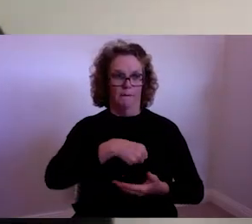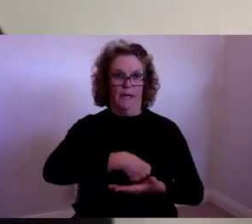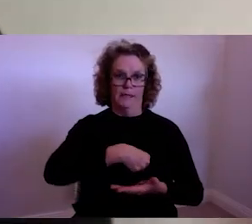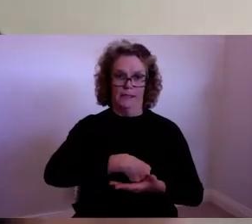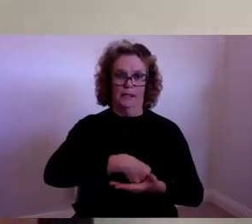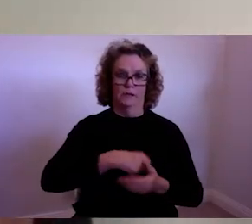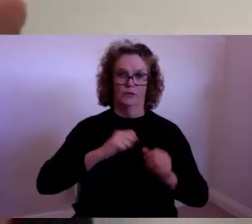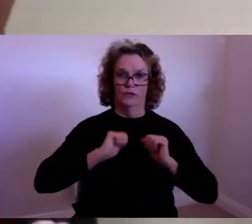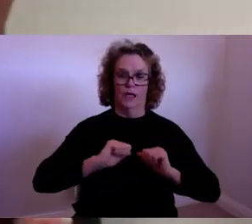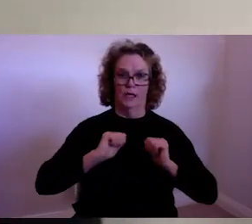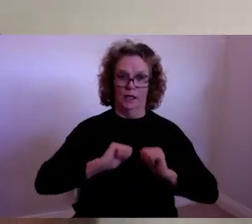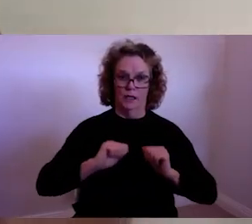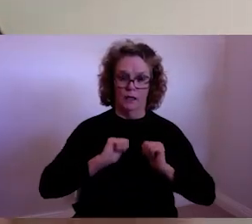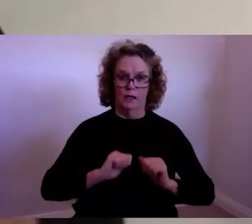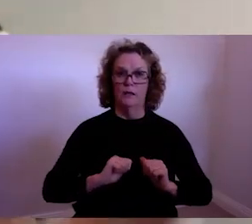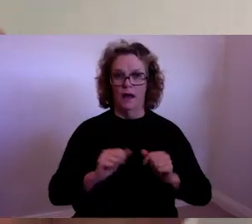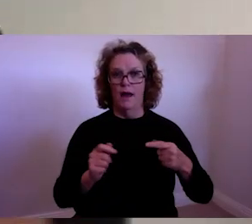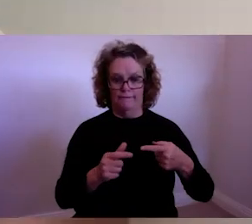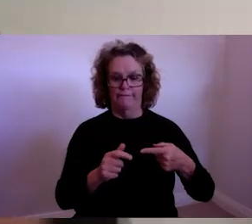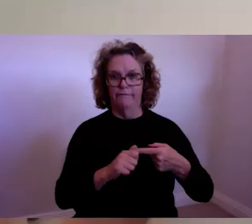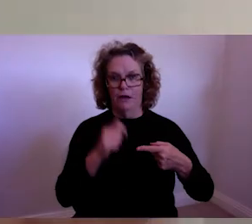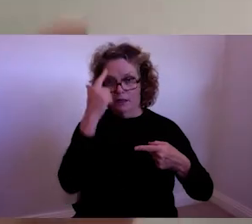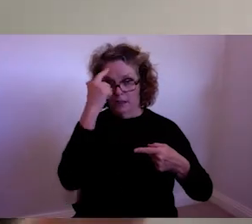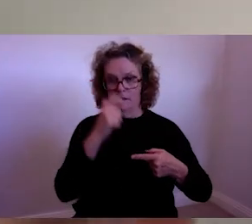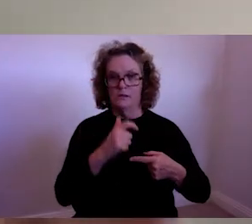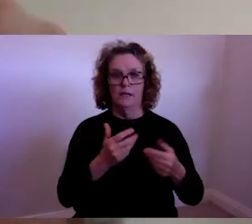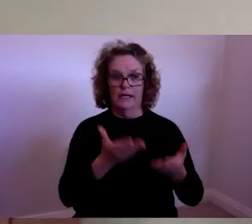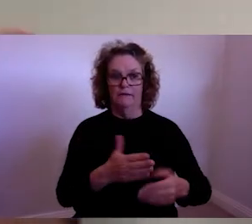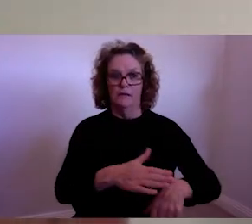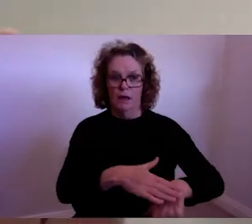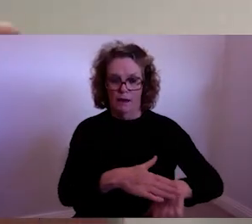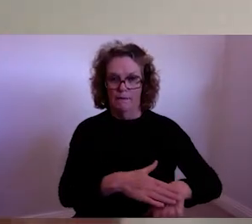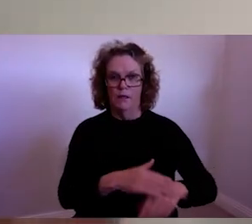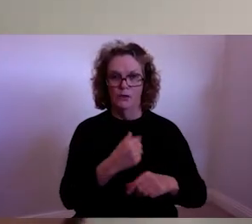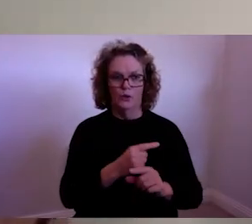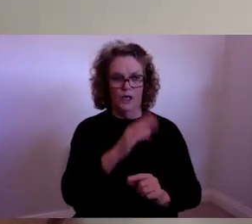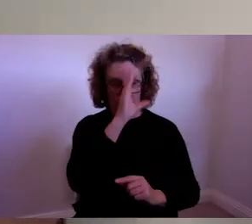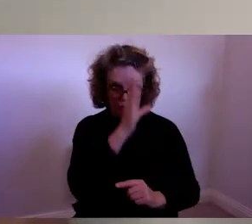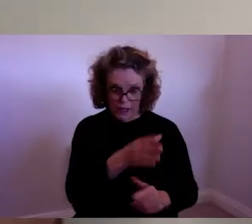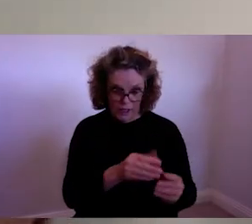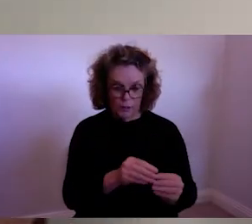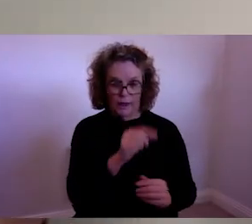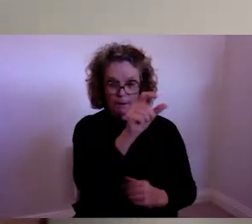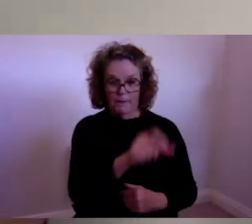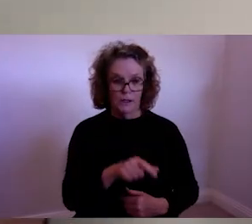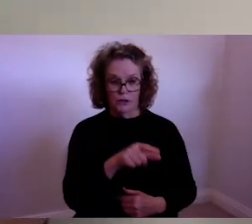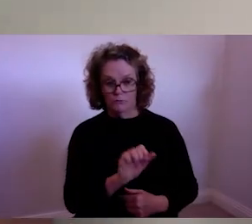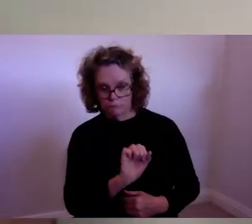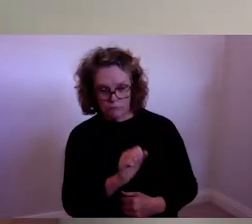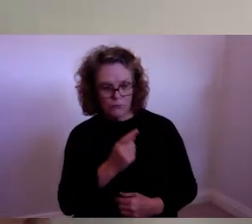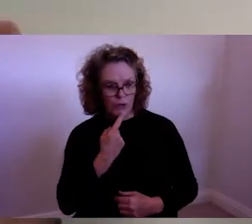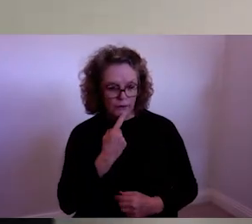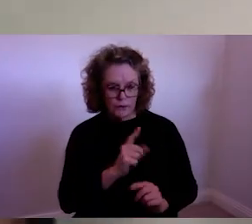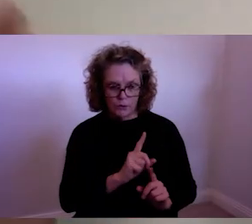giving patients time, talking directly to patients, finding out what matters to them, what are their preferences and